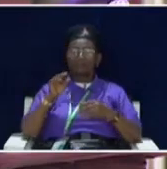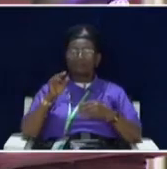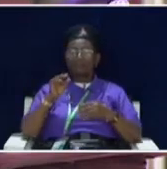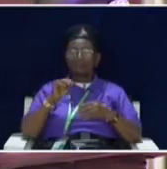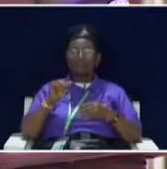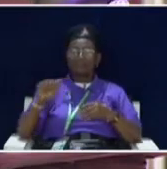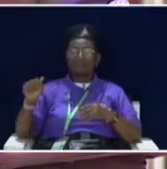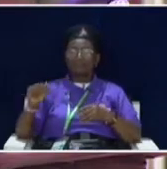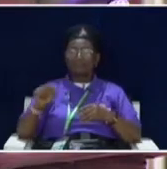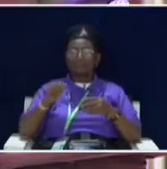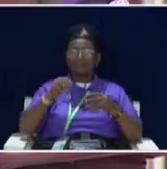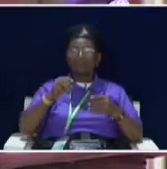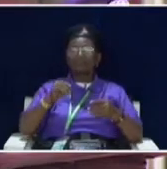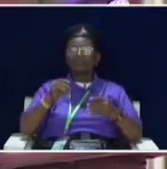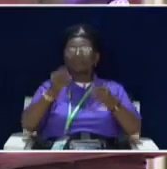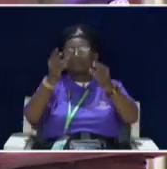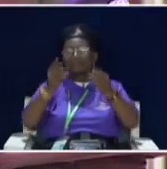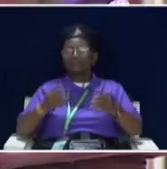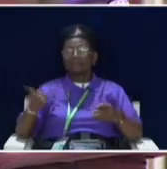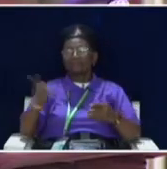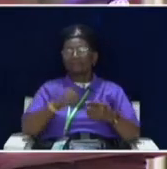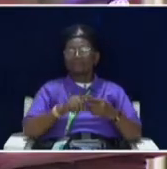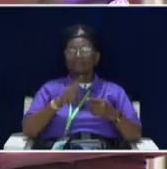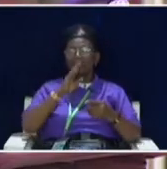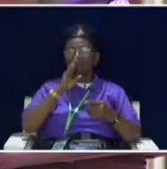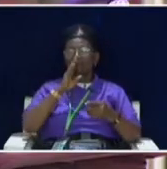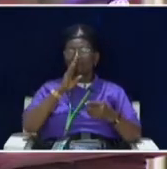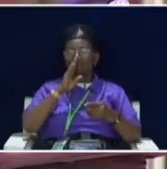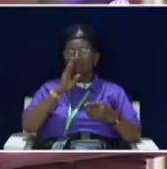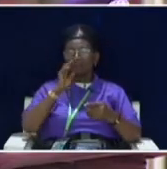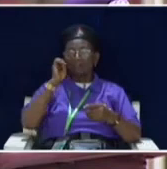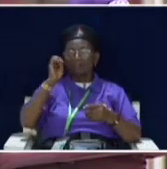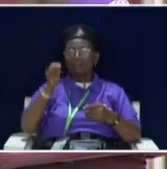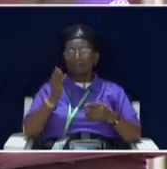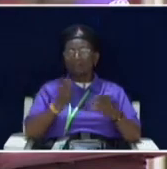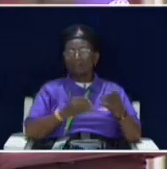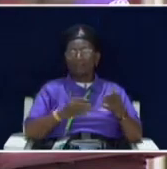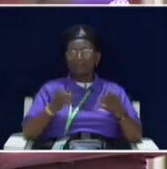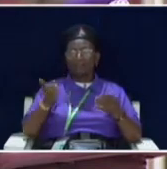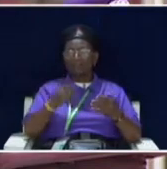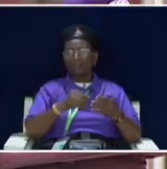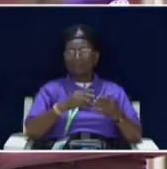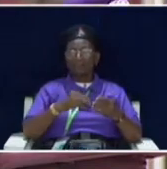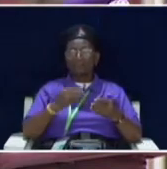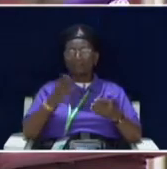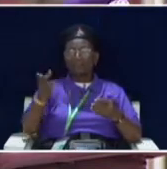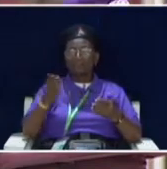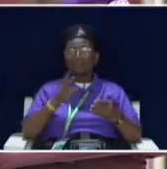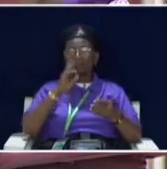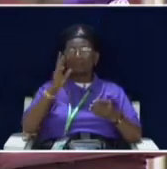wants you to be holy so he can carry you. And there are some of us.